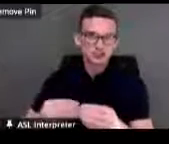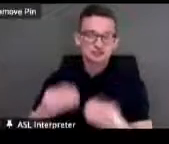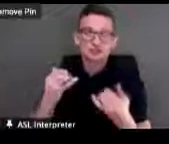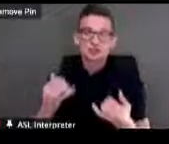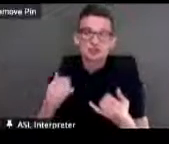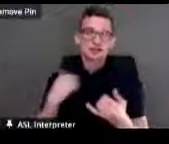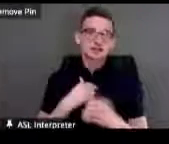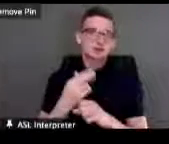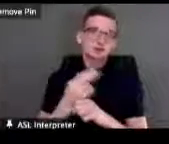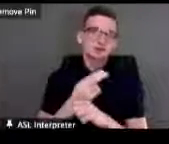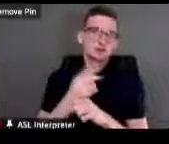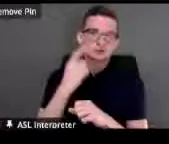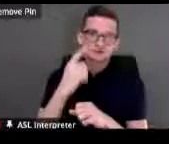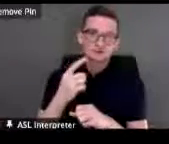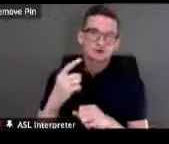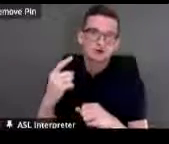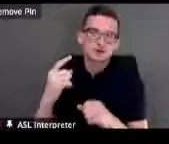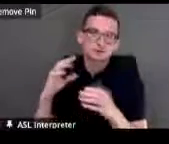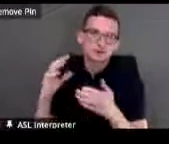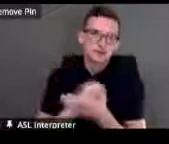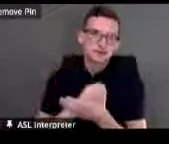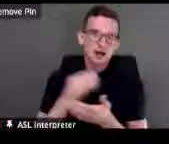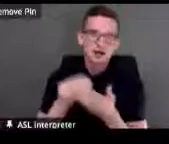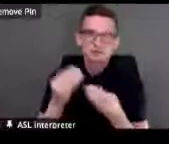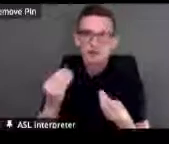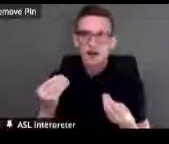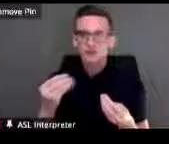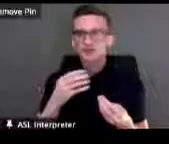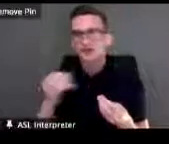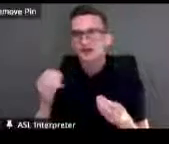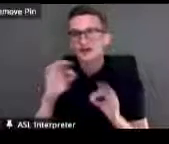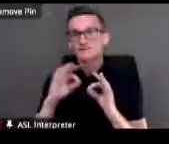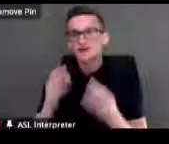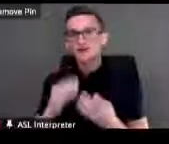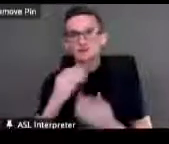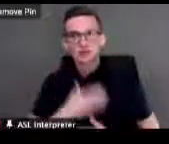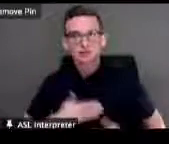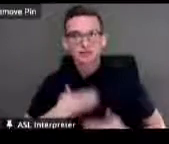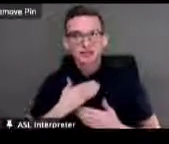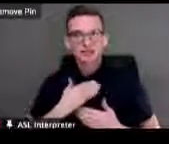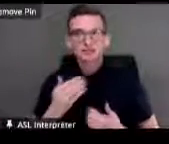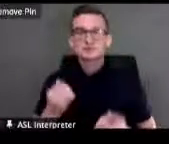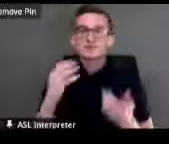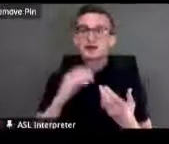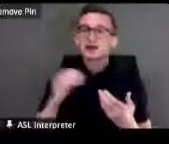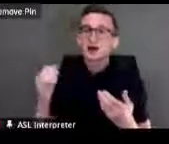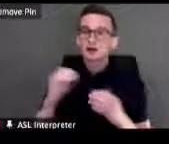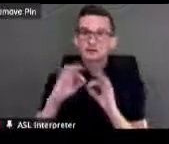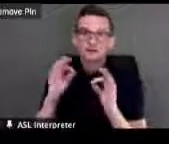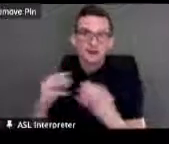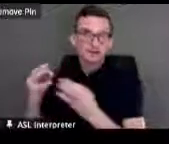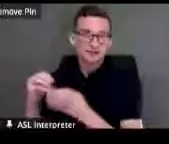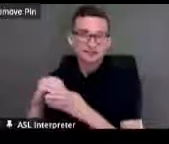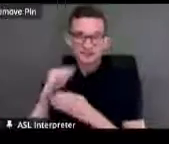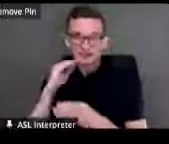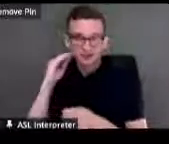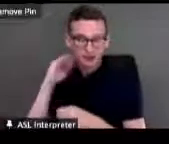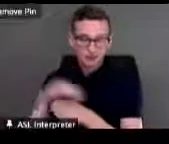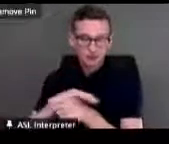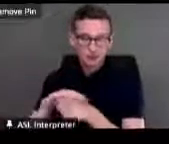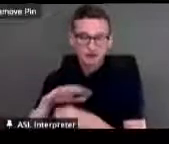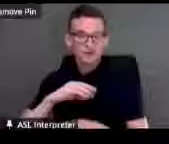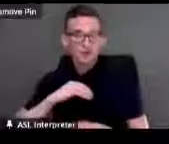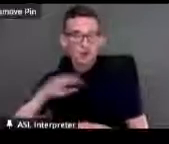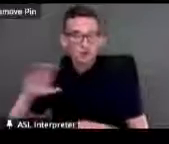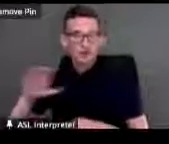family recreation. And there are many other families in our Wawona neighborhood that have owned their properties for a